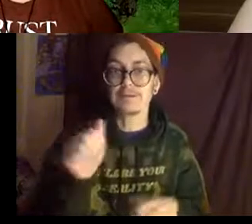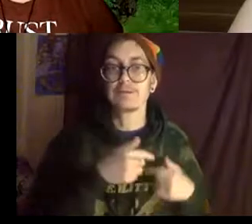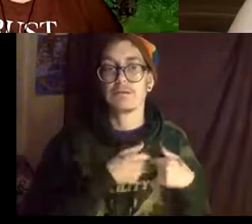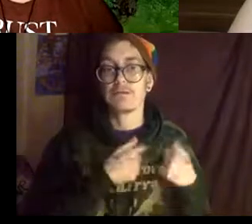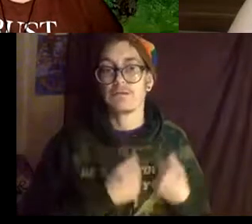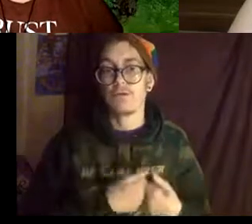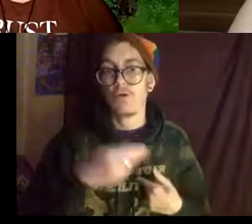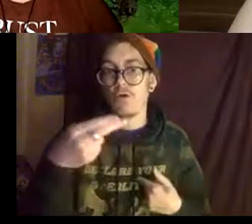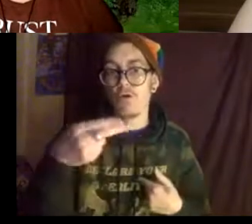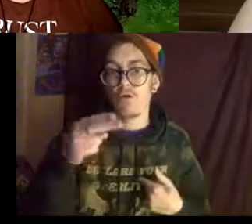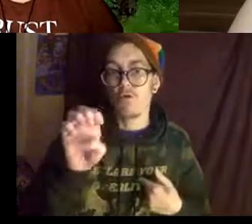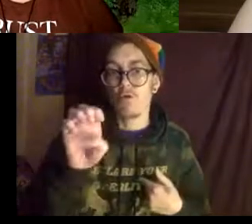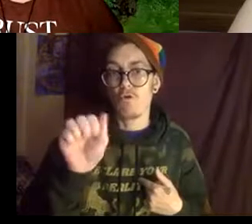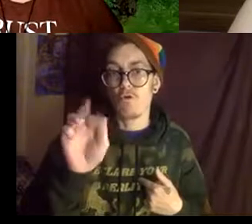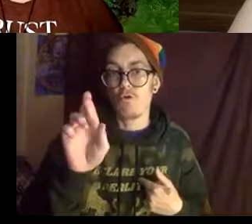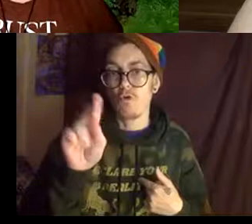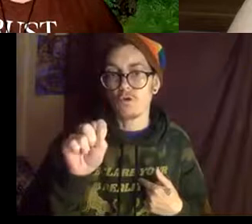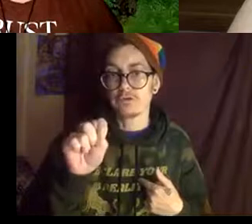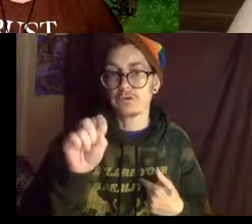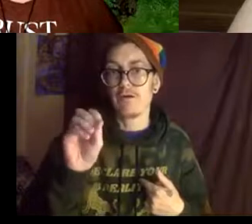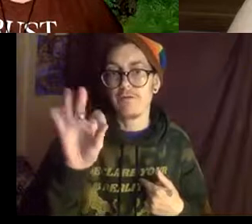It's at Heart